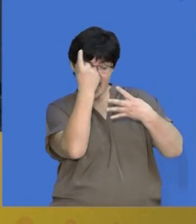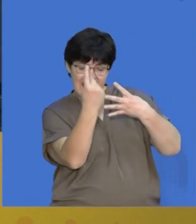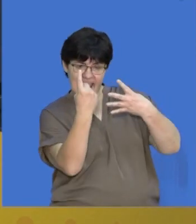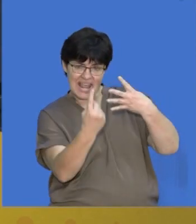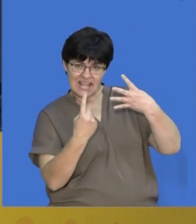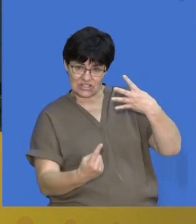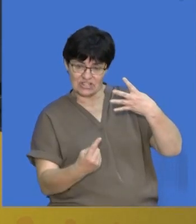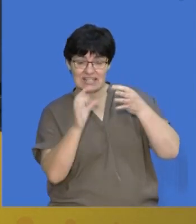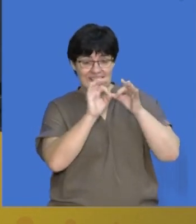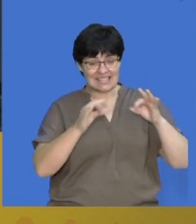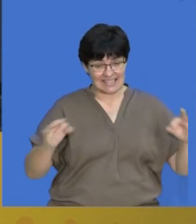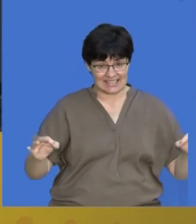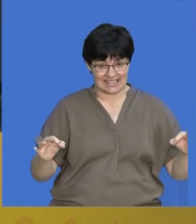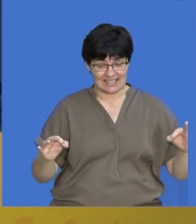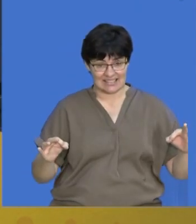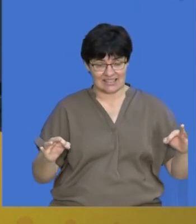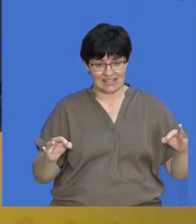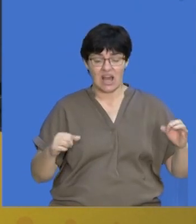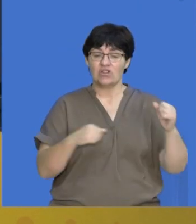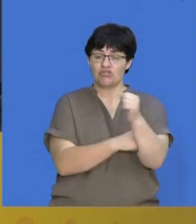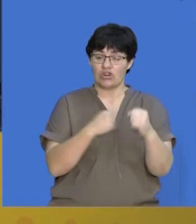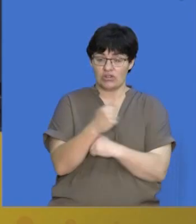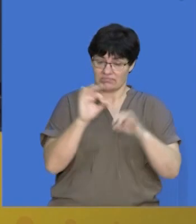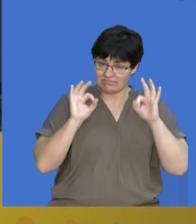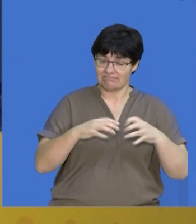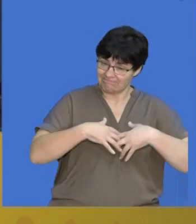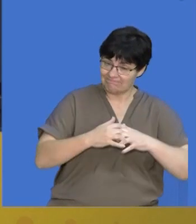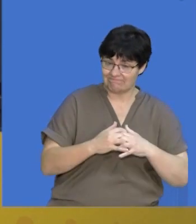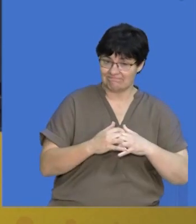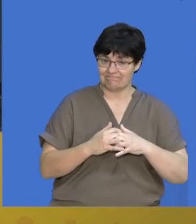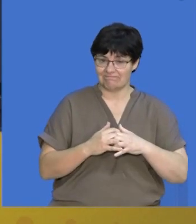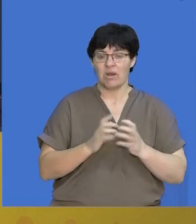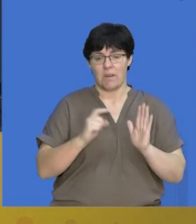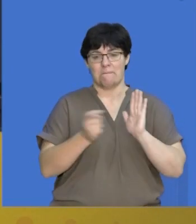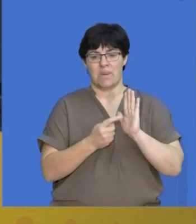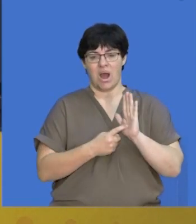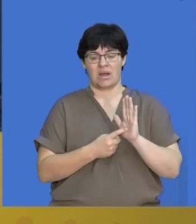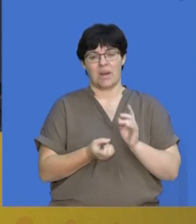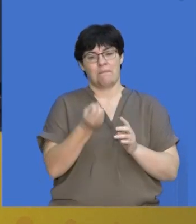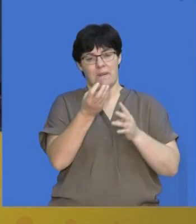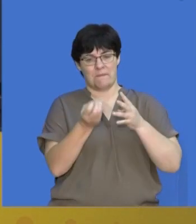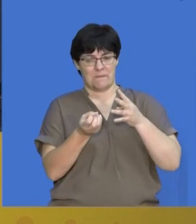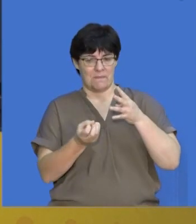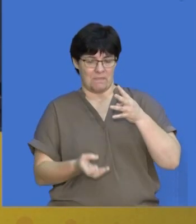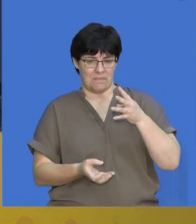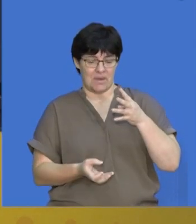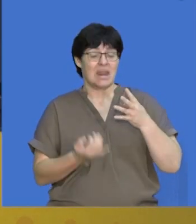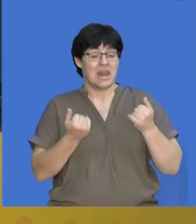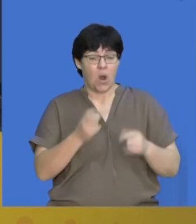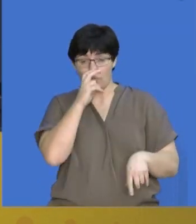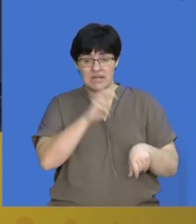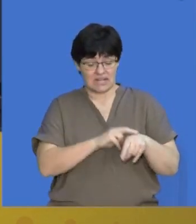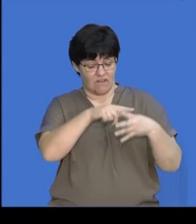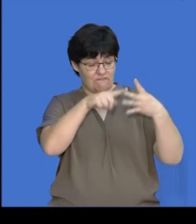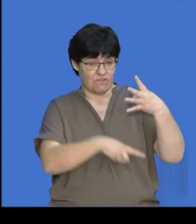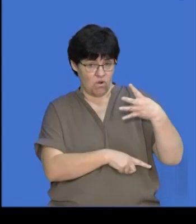of your sentences is constructed in a way to give you a mark. In this case, you need 4 points.